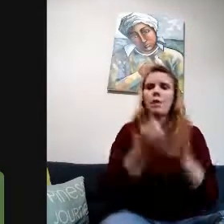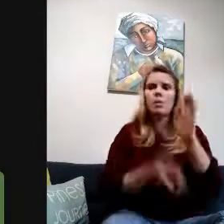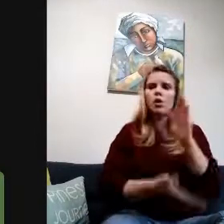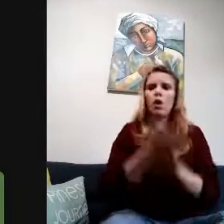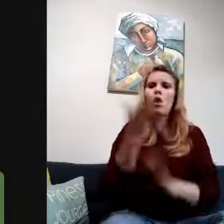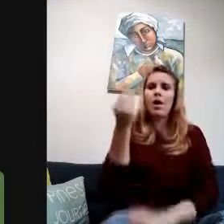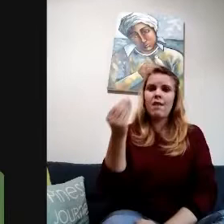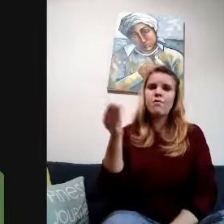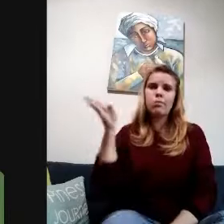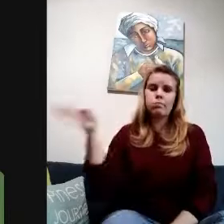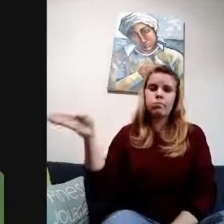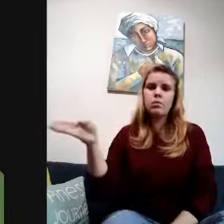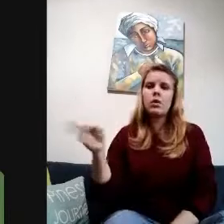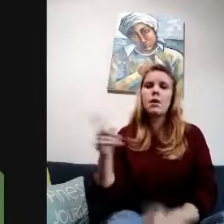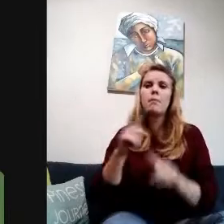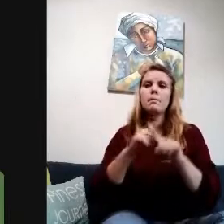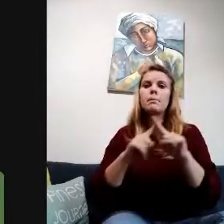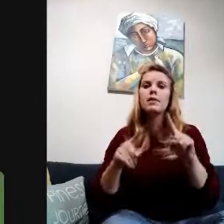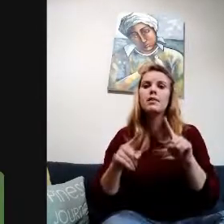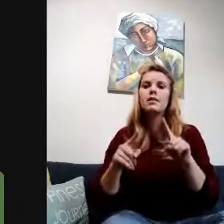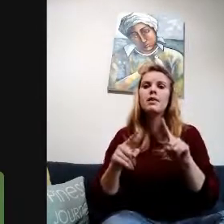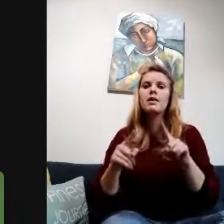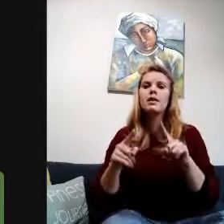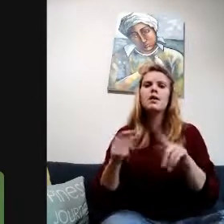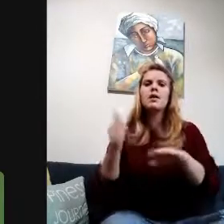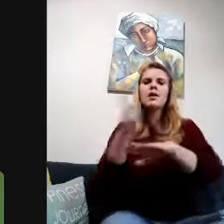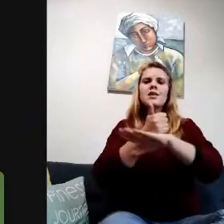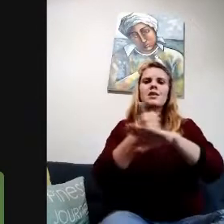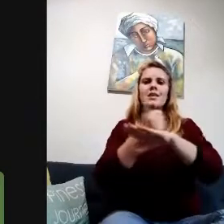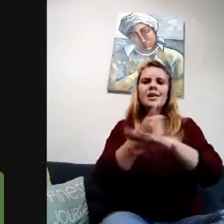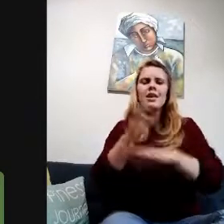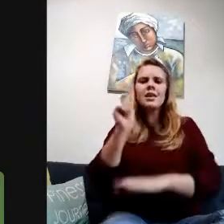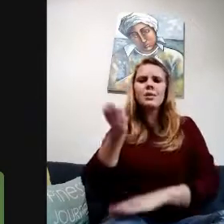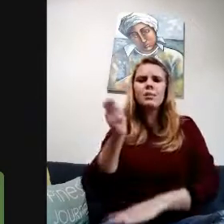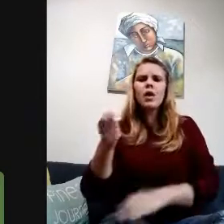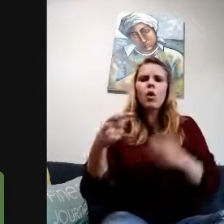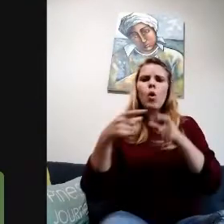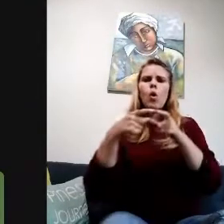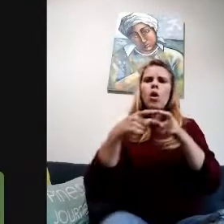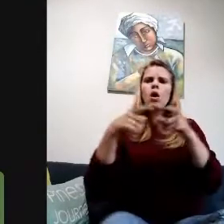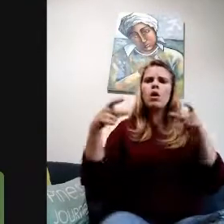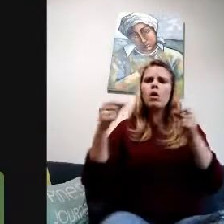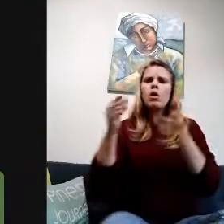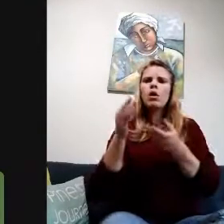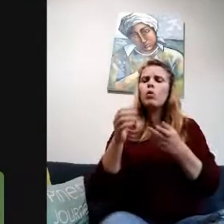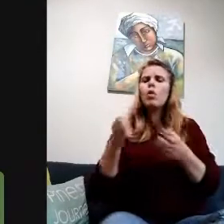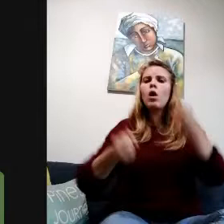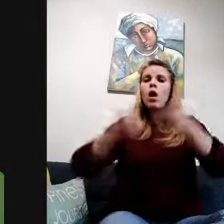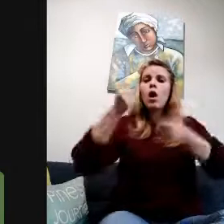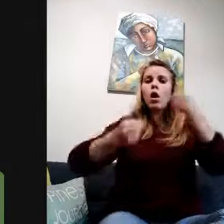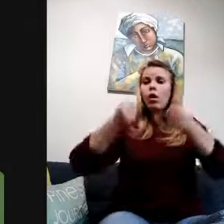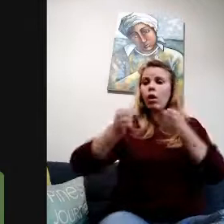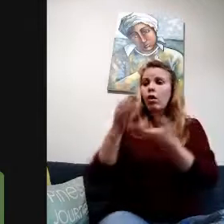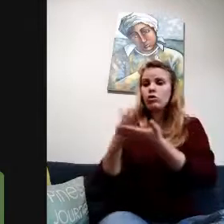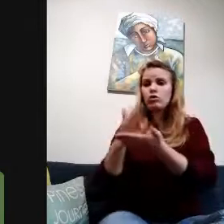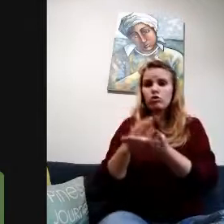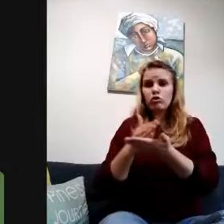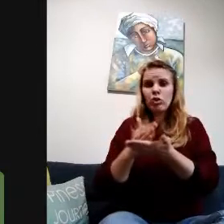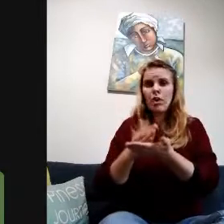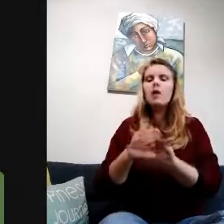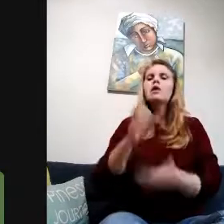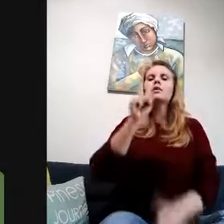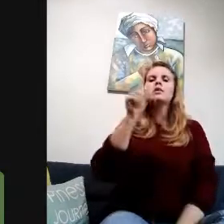then obviously green fees, card sharing, and the halfway that I've referred to for both days will be covered by